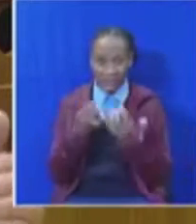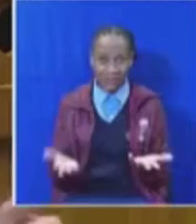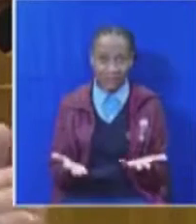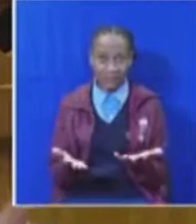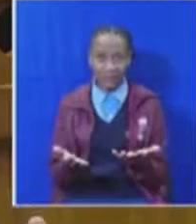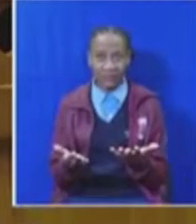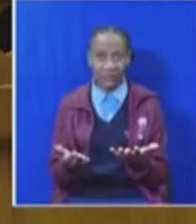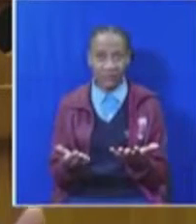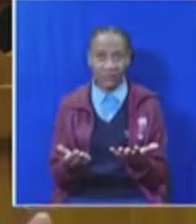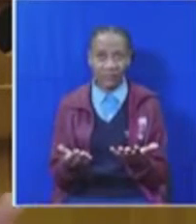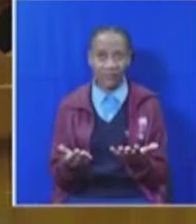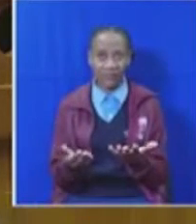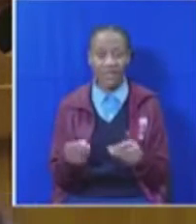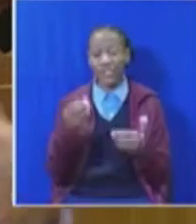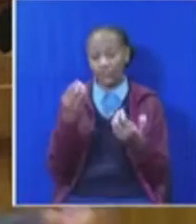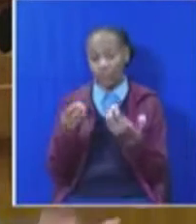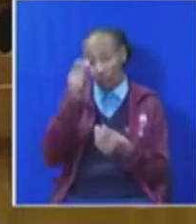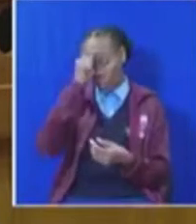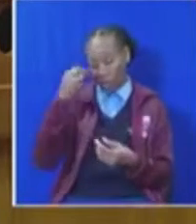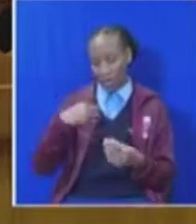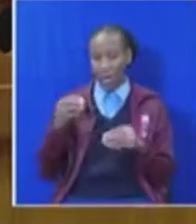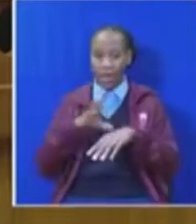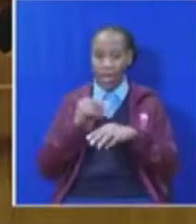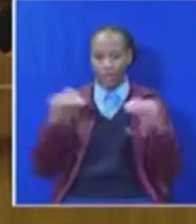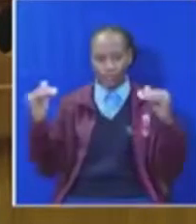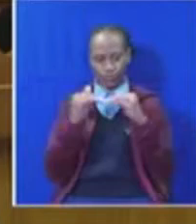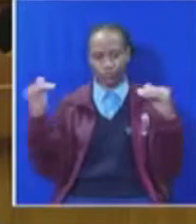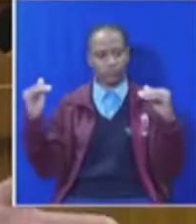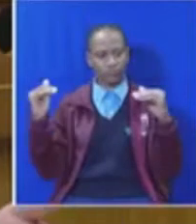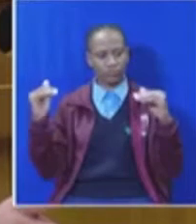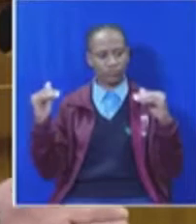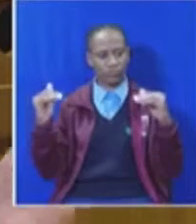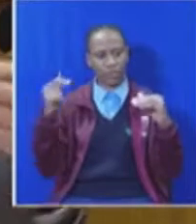Adolescents of similar biological age may differ substantially in their maturity levels.